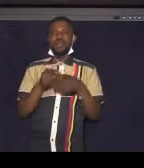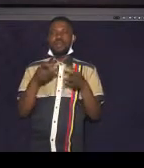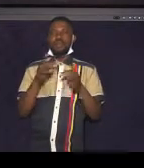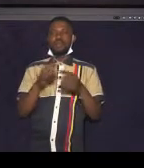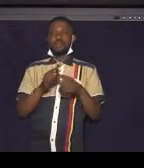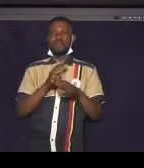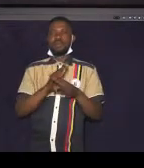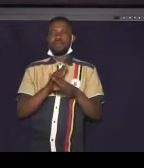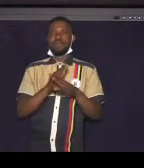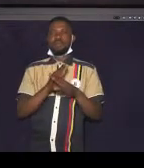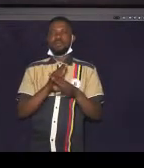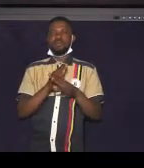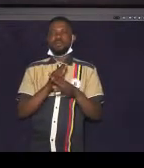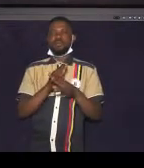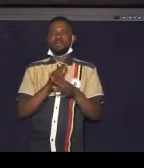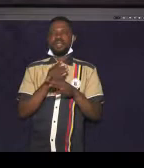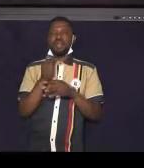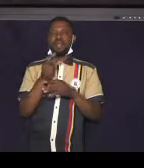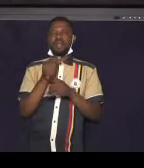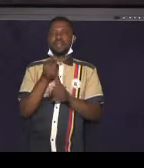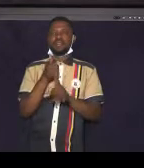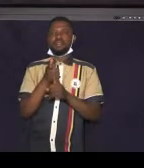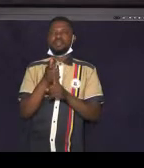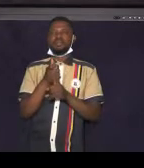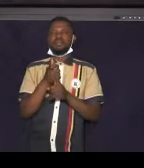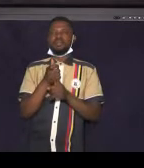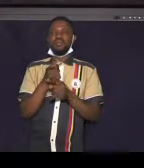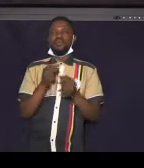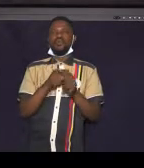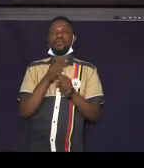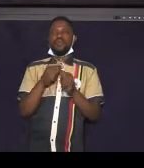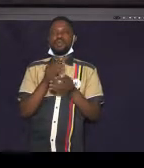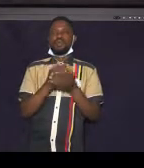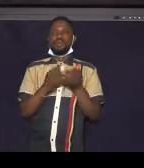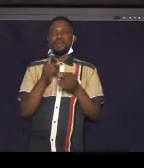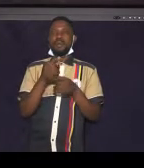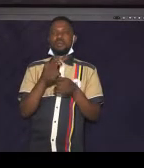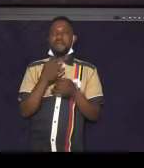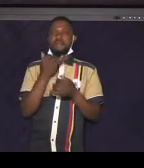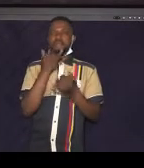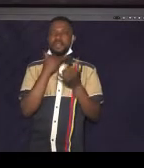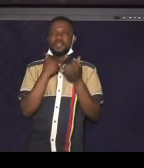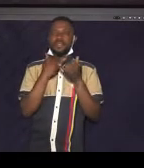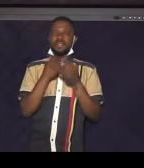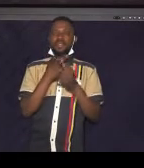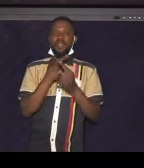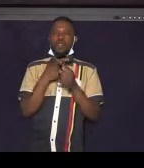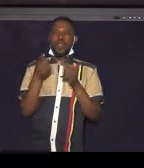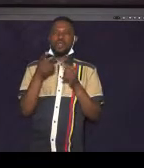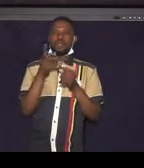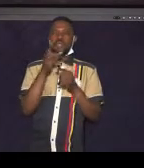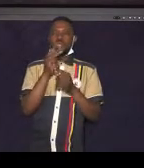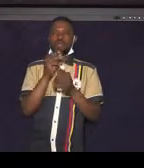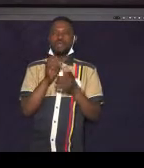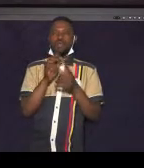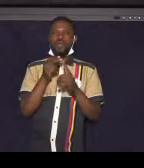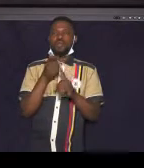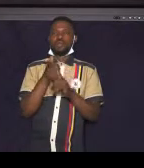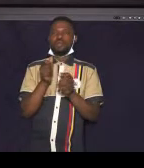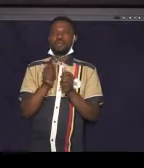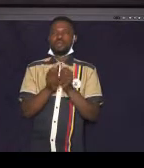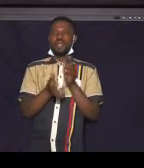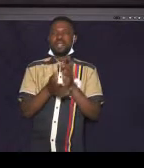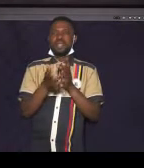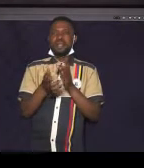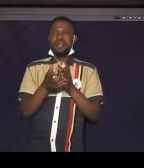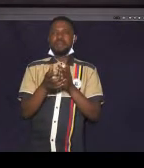accident? Good, an accident. Okay, when somebody mistakenly cuts him or herself with any sharp object,